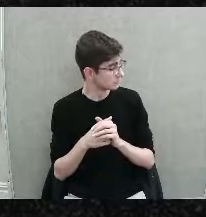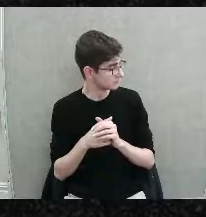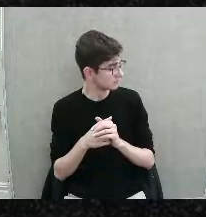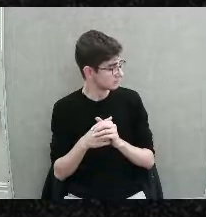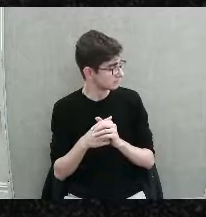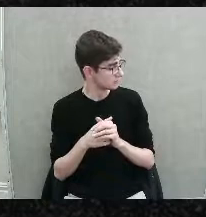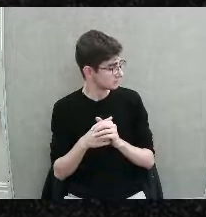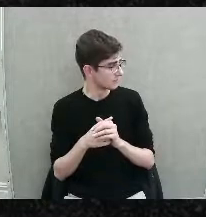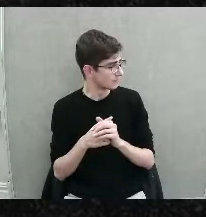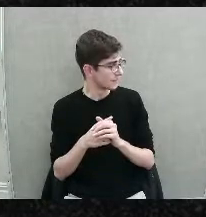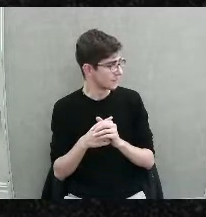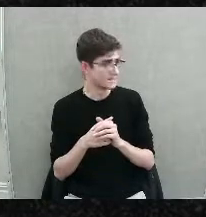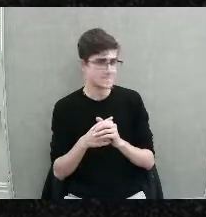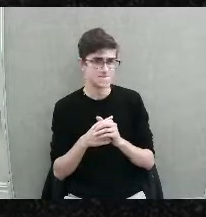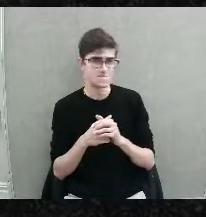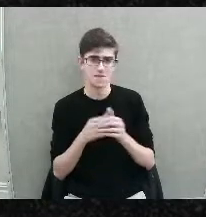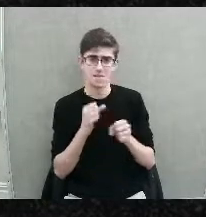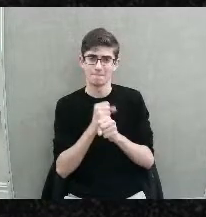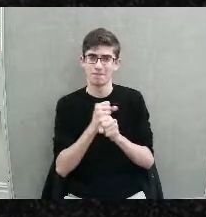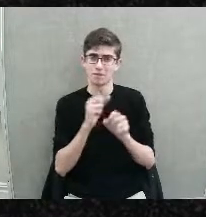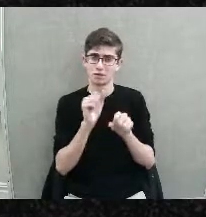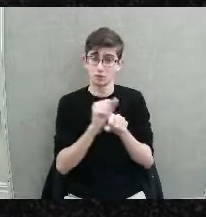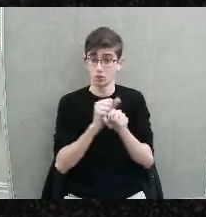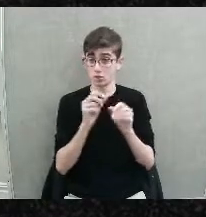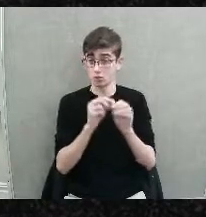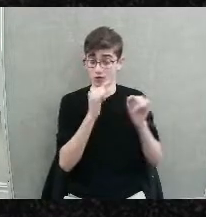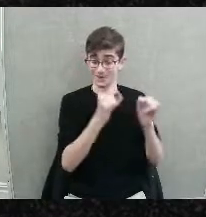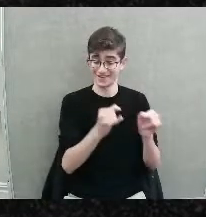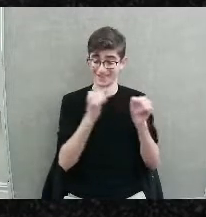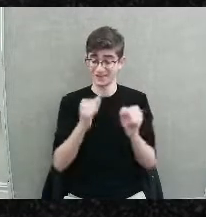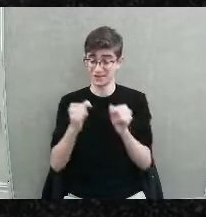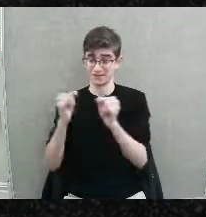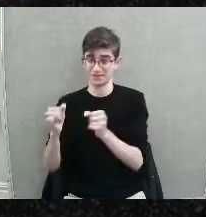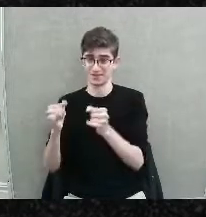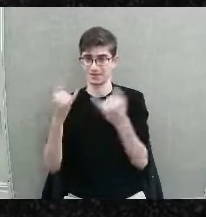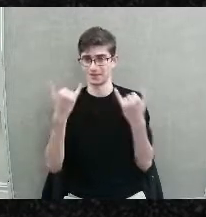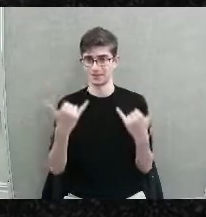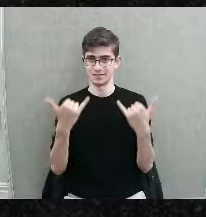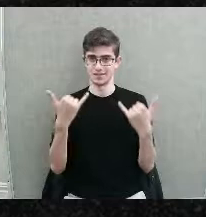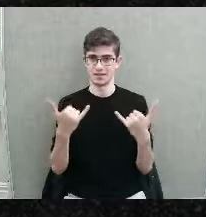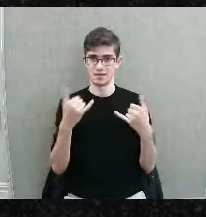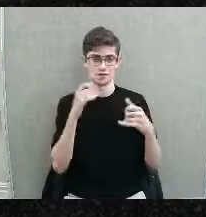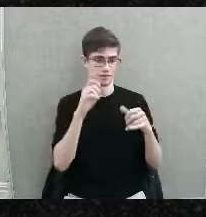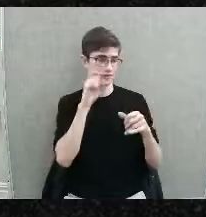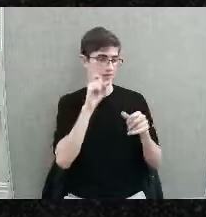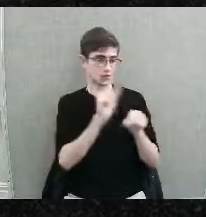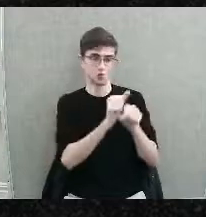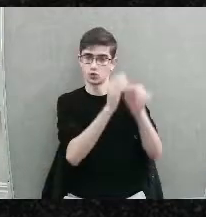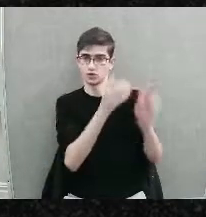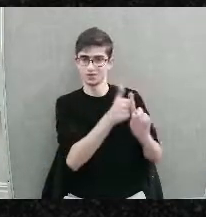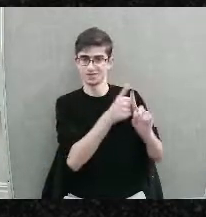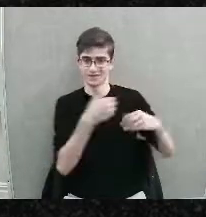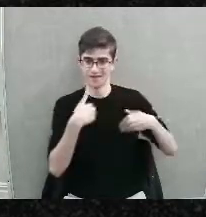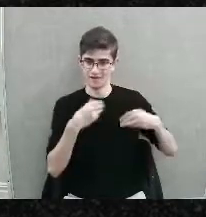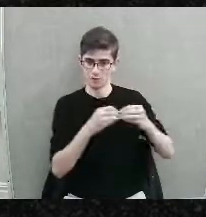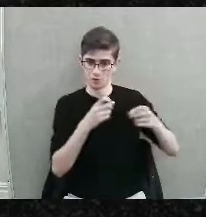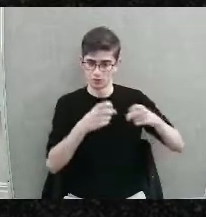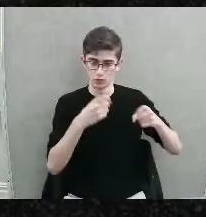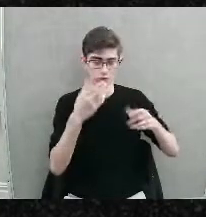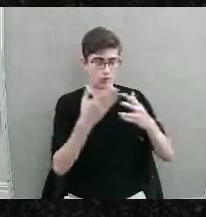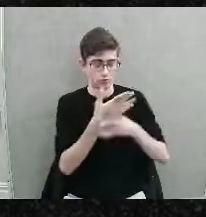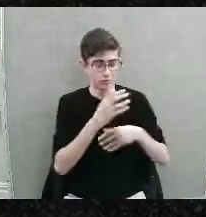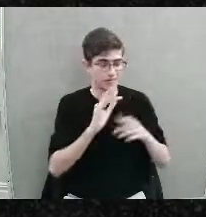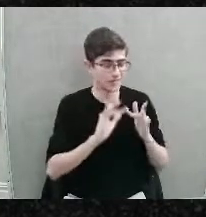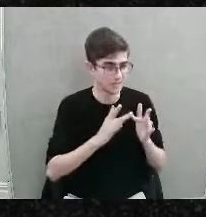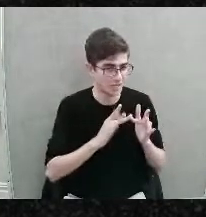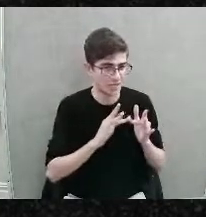more individualized the work in some ways, because in some ways sex workers had more control through working with the internet, but in